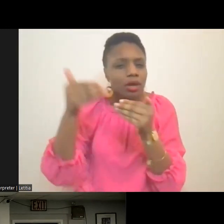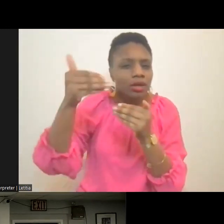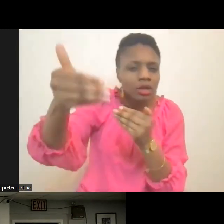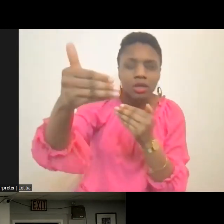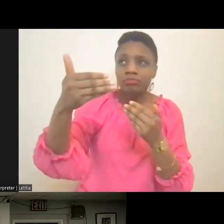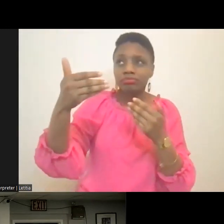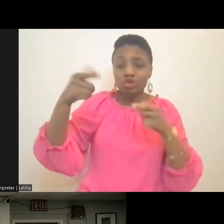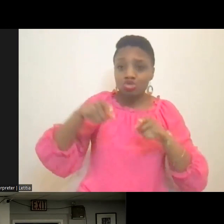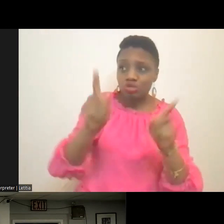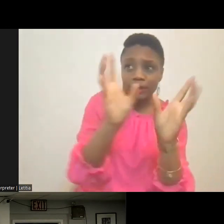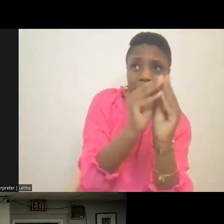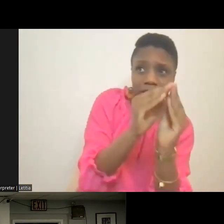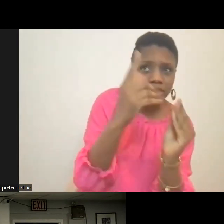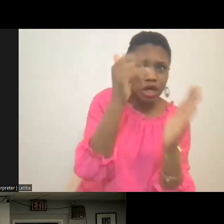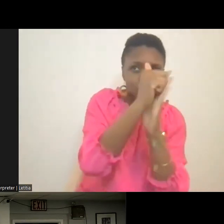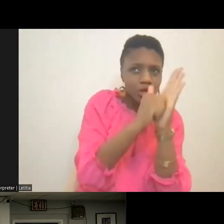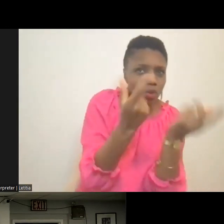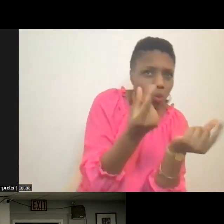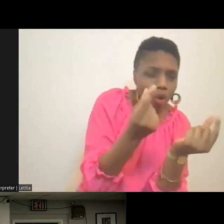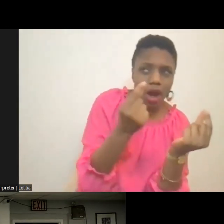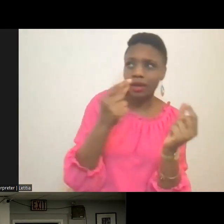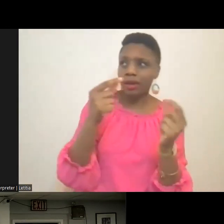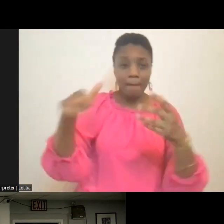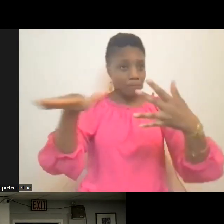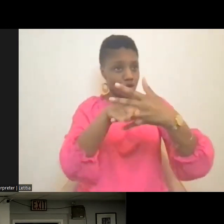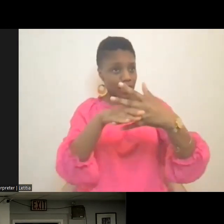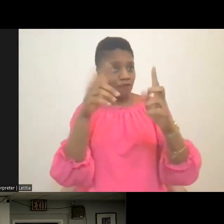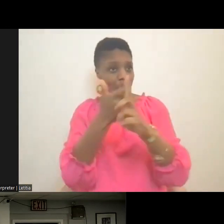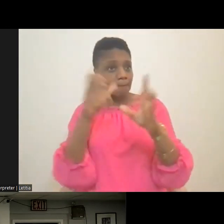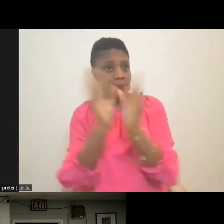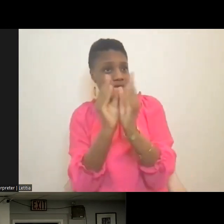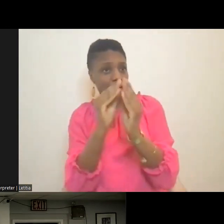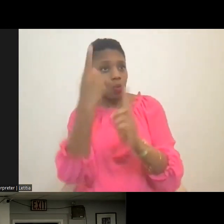meetings, during meetings? And if there's any questions